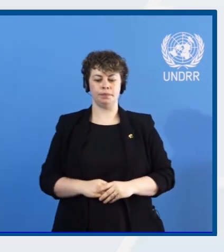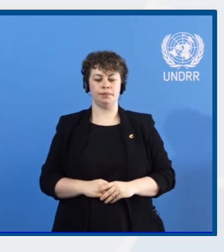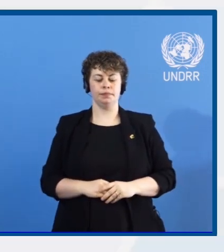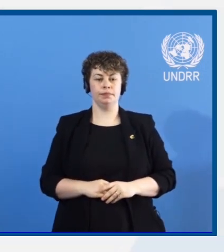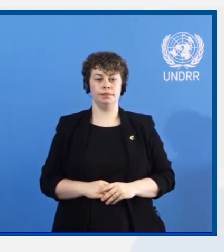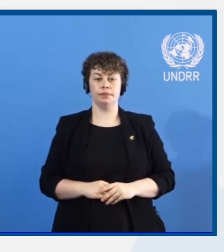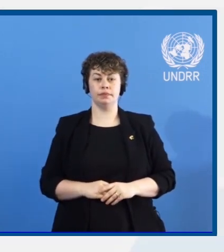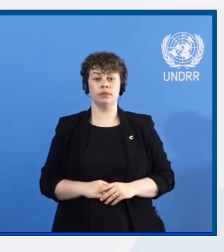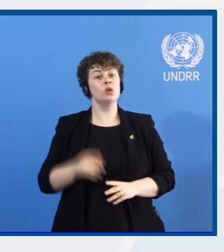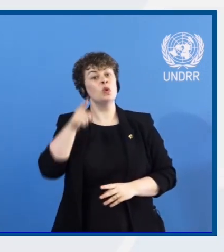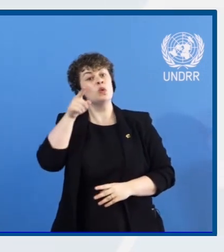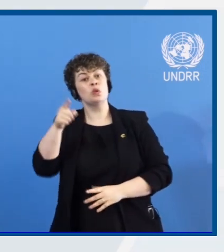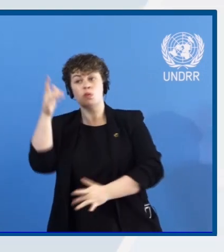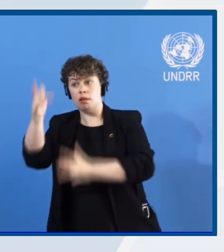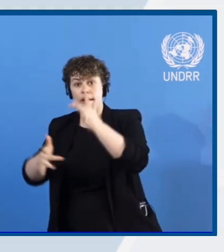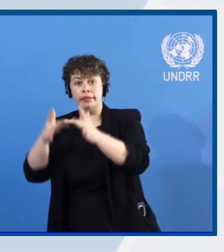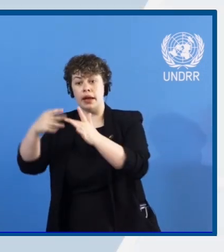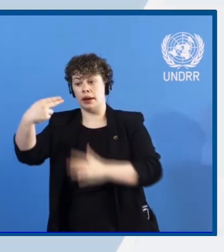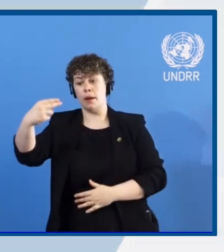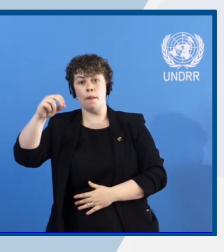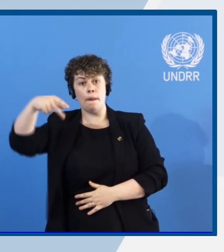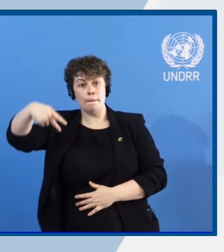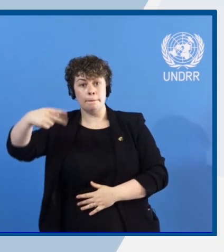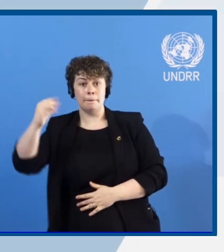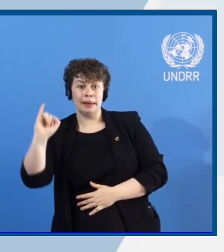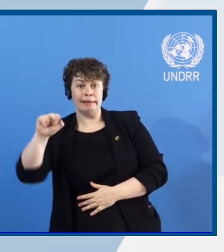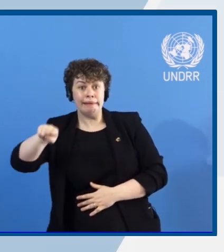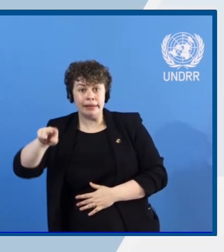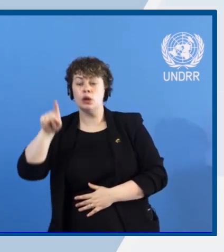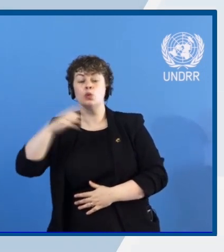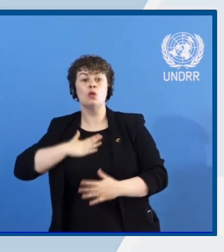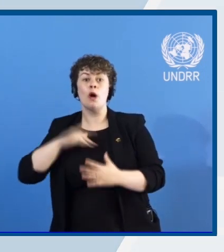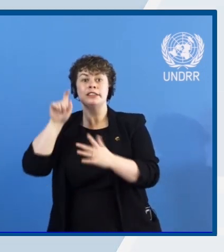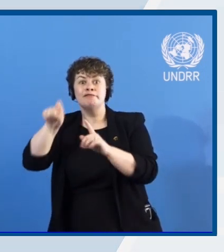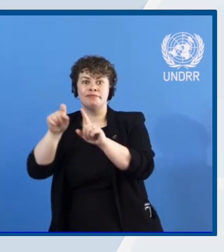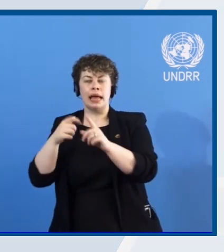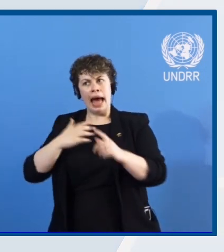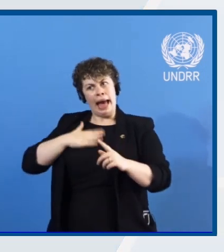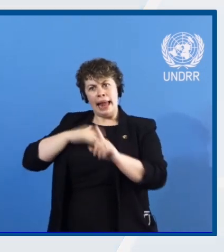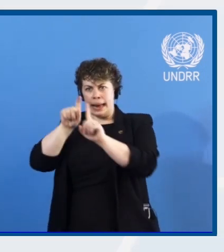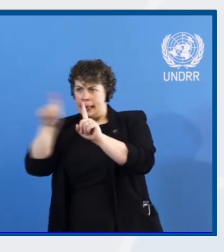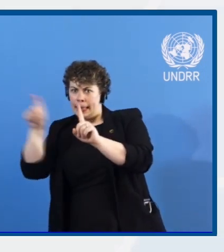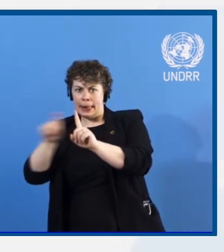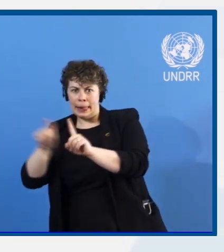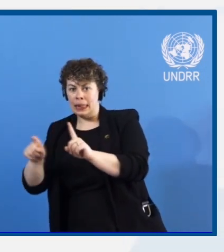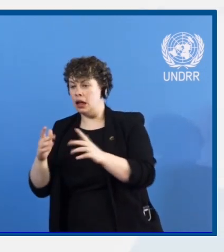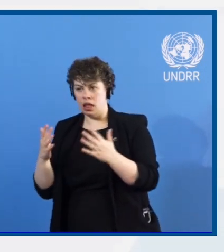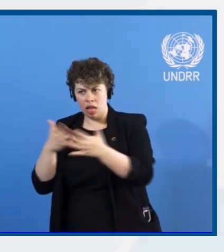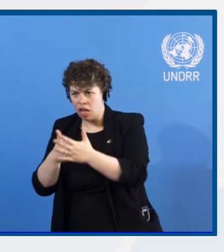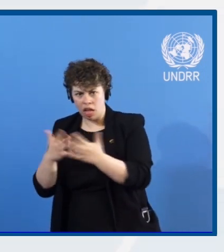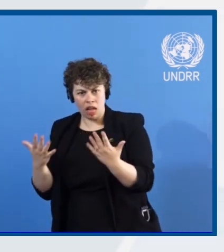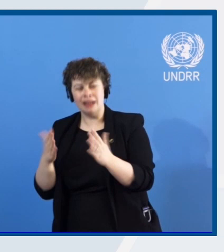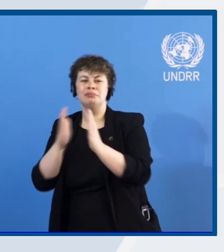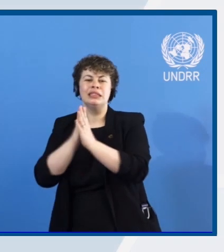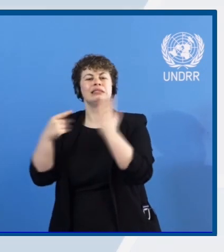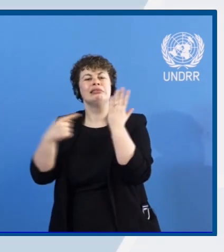If you're in Hopin and are unable to use the Polls and Q&A tab or any other Hopin features, please contact the online support team via the chat box. So